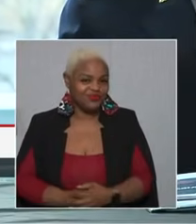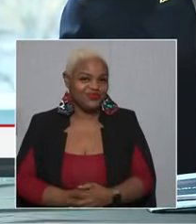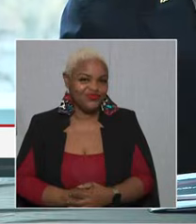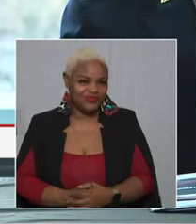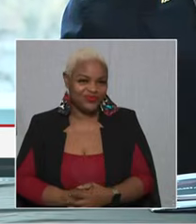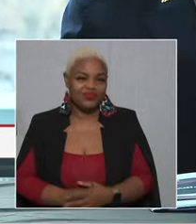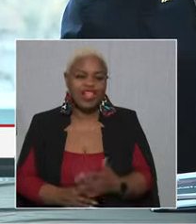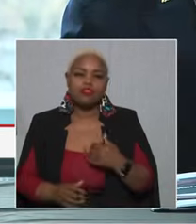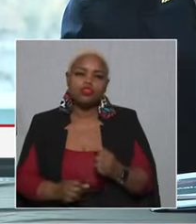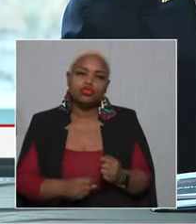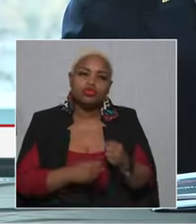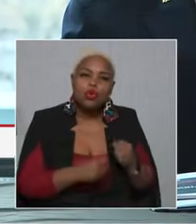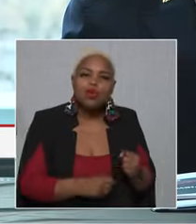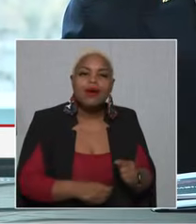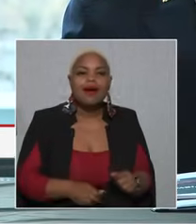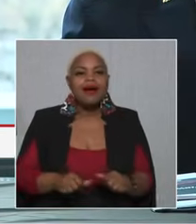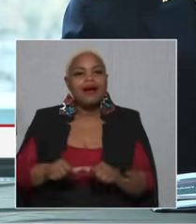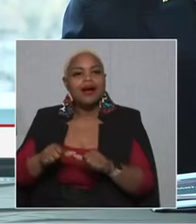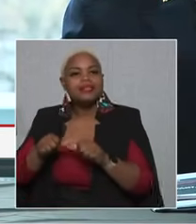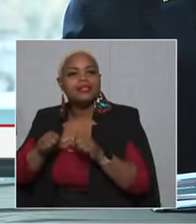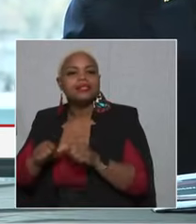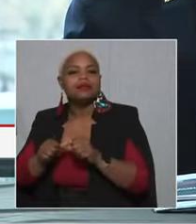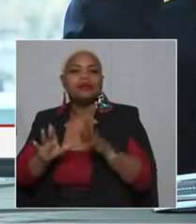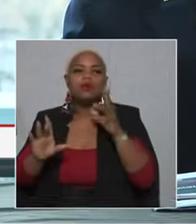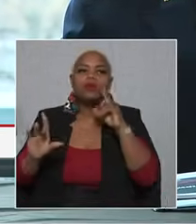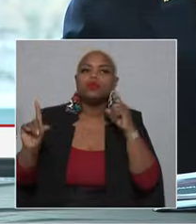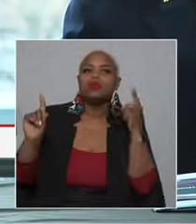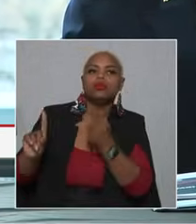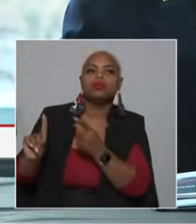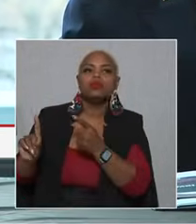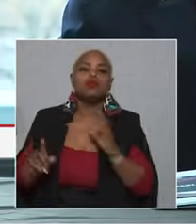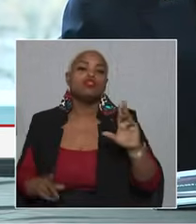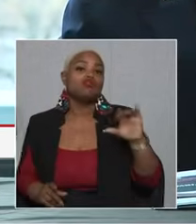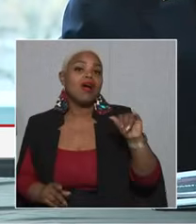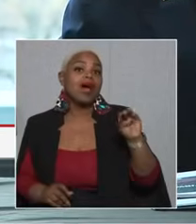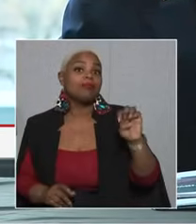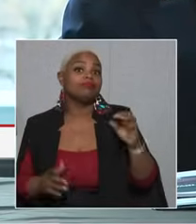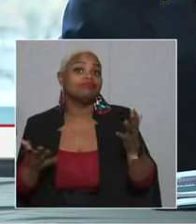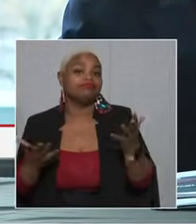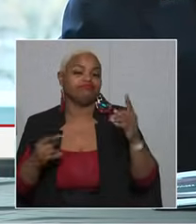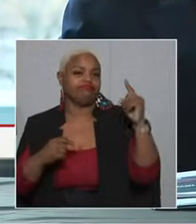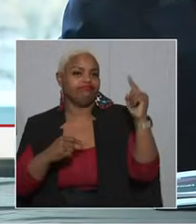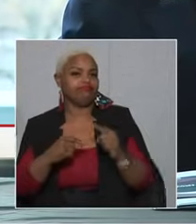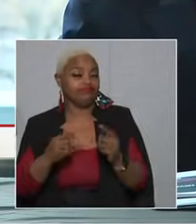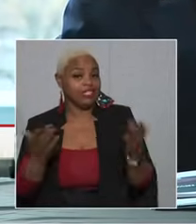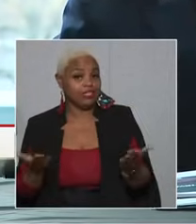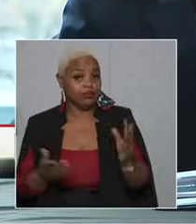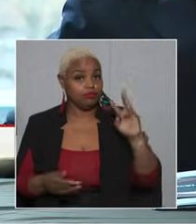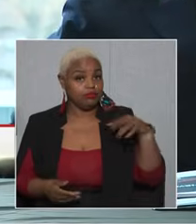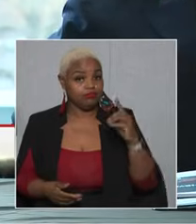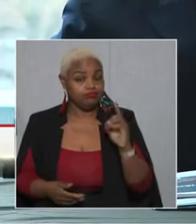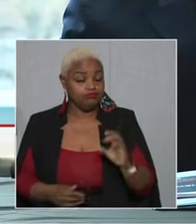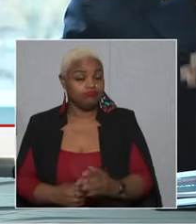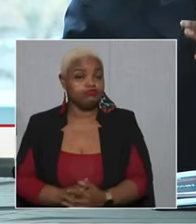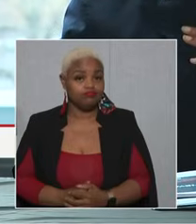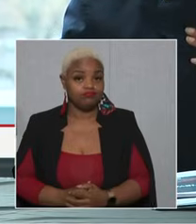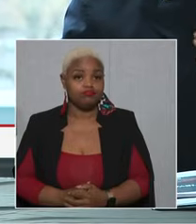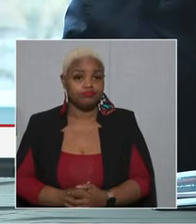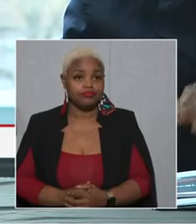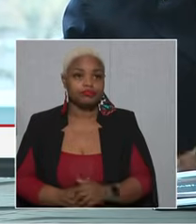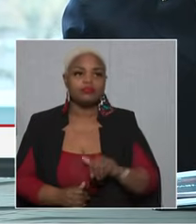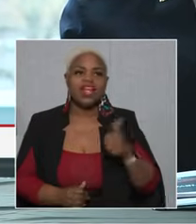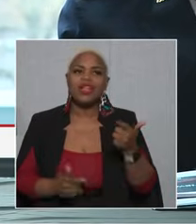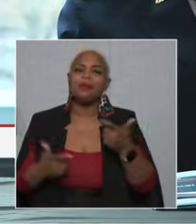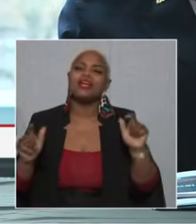continued progress towards driving down crime in the district. And we have been focused on other big picture issues